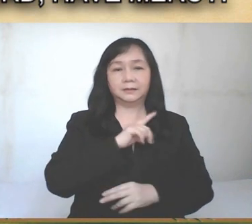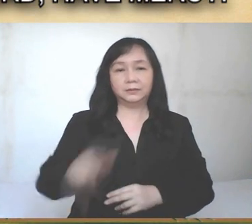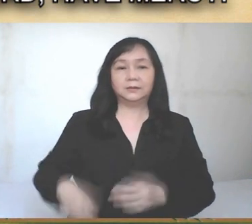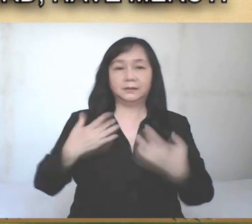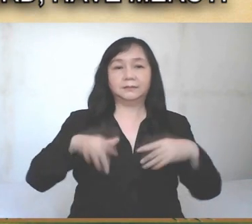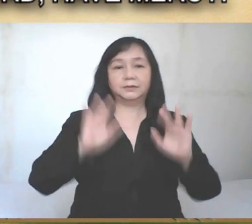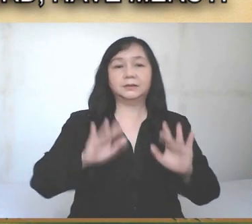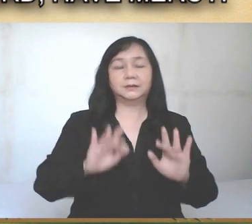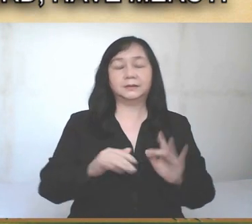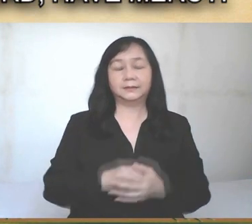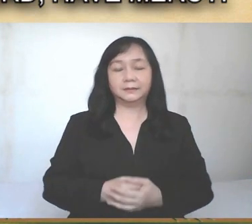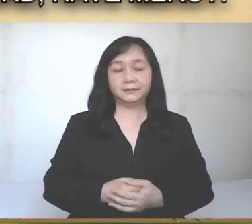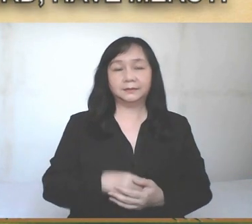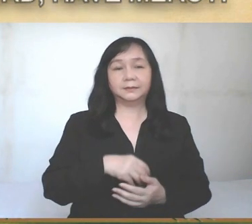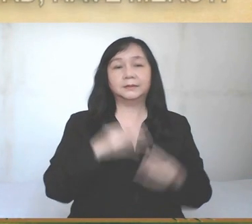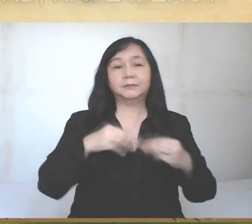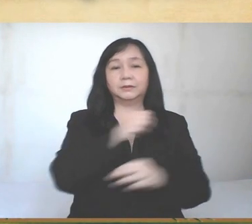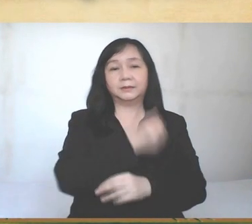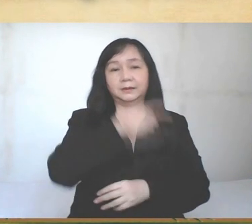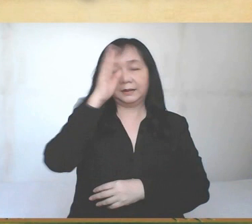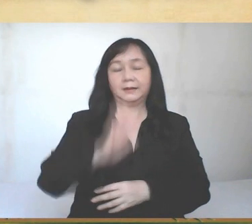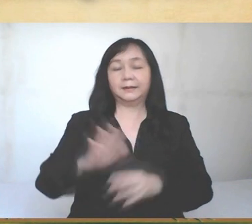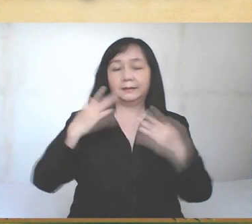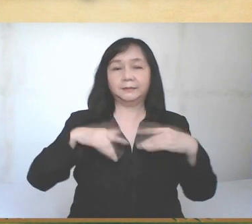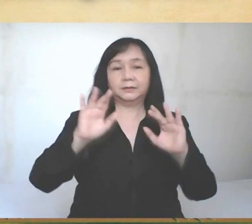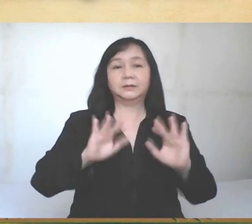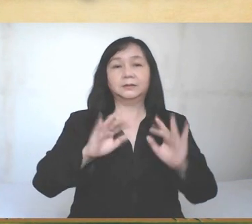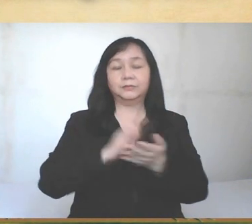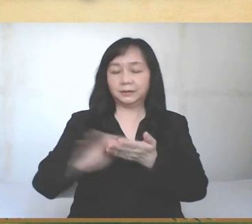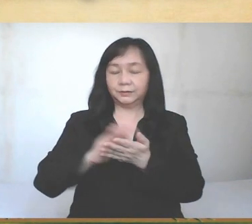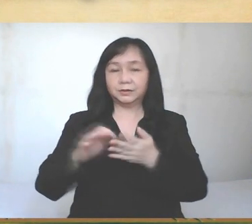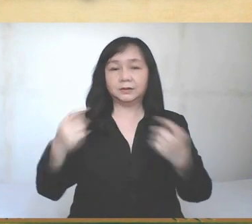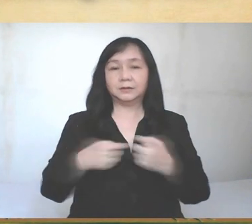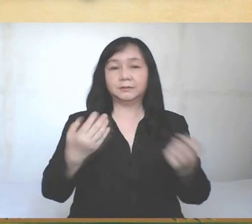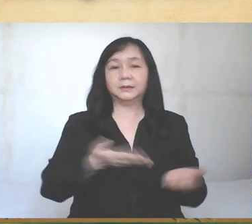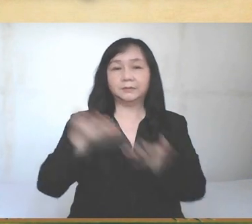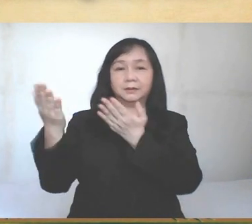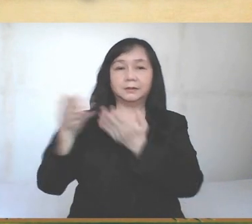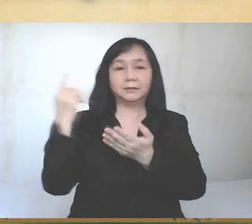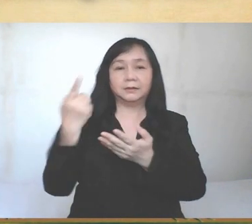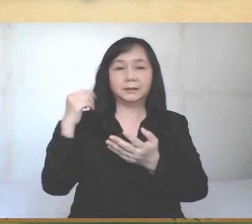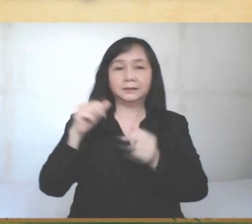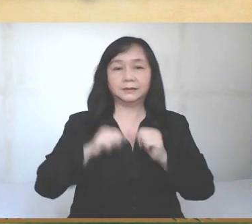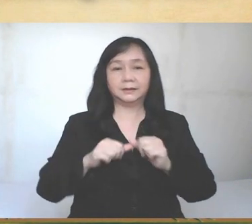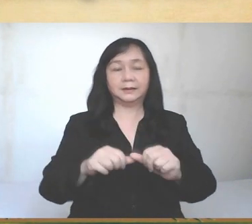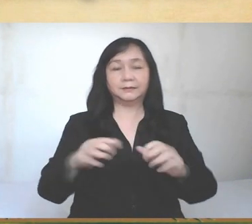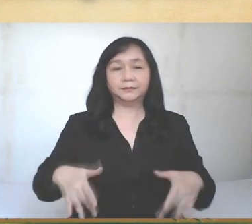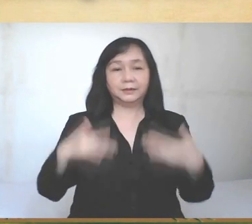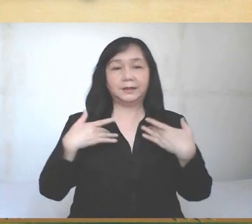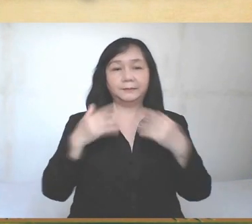have mercy. Lord, have mercy. May Almighty God have mercy on us, forgive us our sins, and bring us